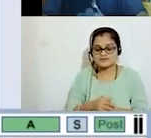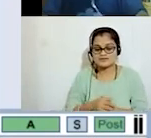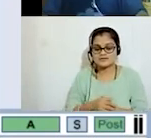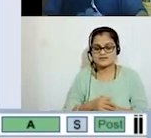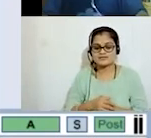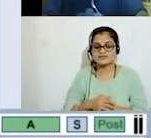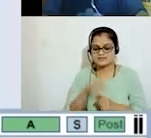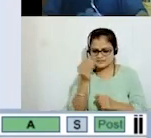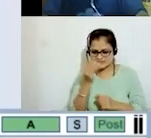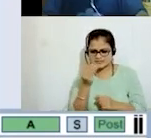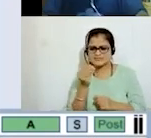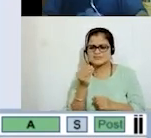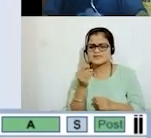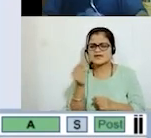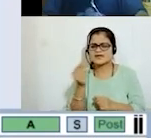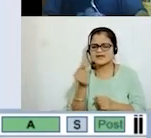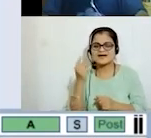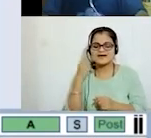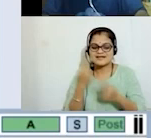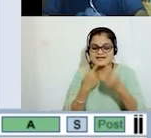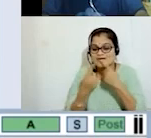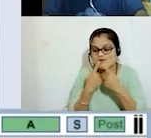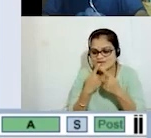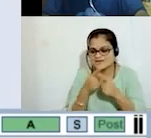It's in some key, but